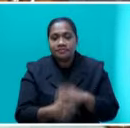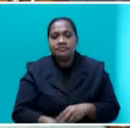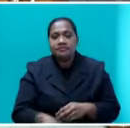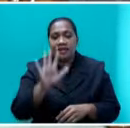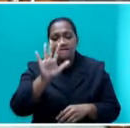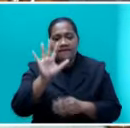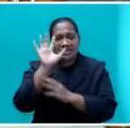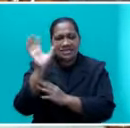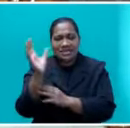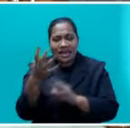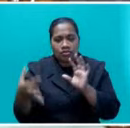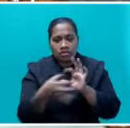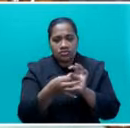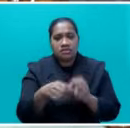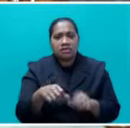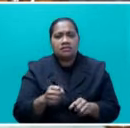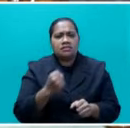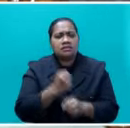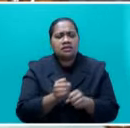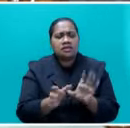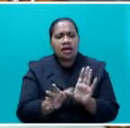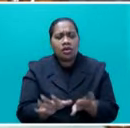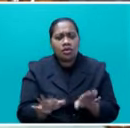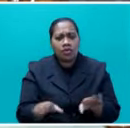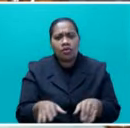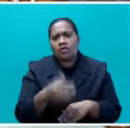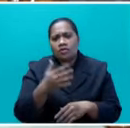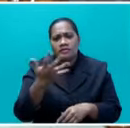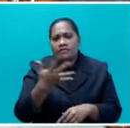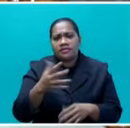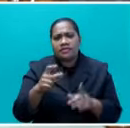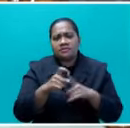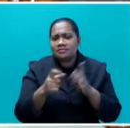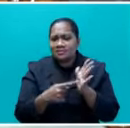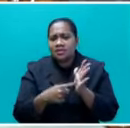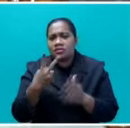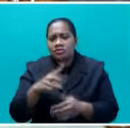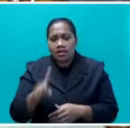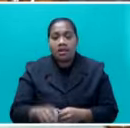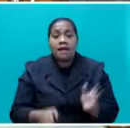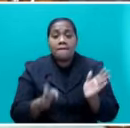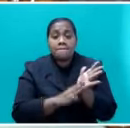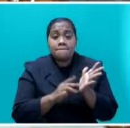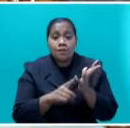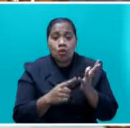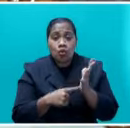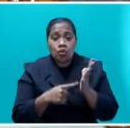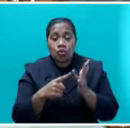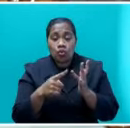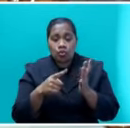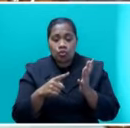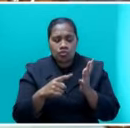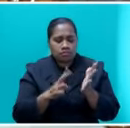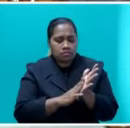satellite connections. Ngau, 15 DTT, 21 satellite. Motoriki, 2 DTT, 8